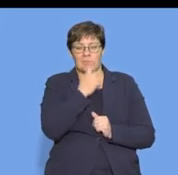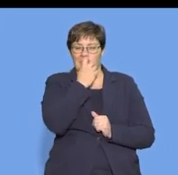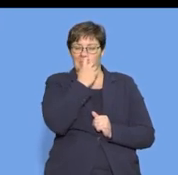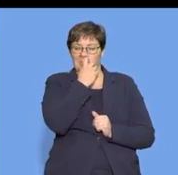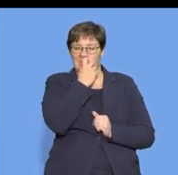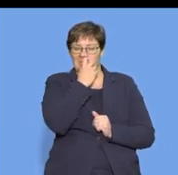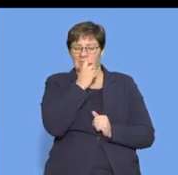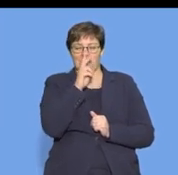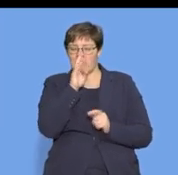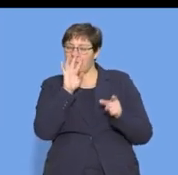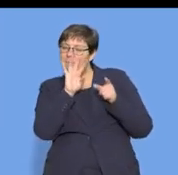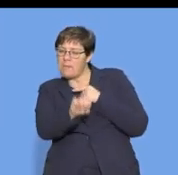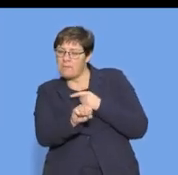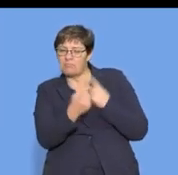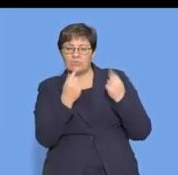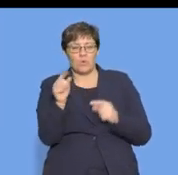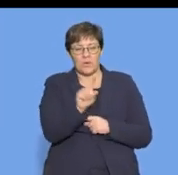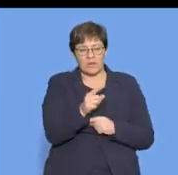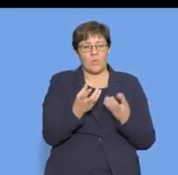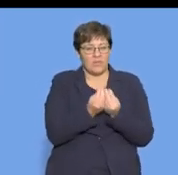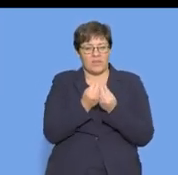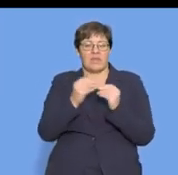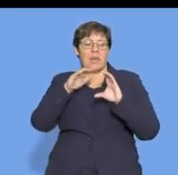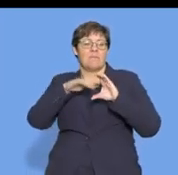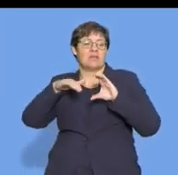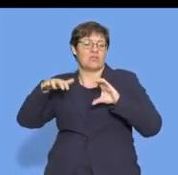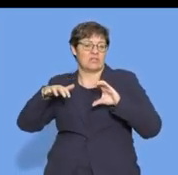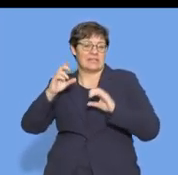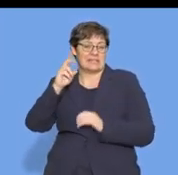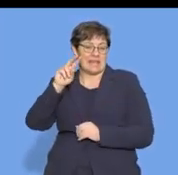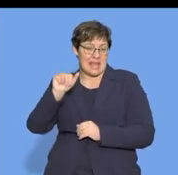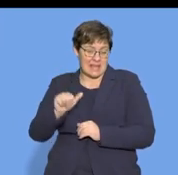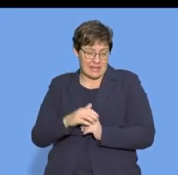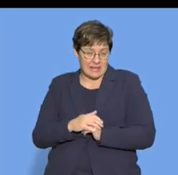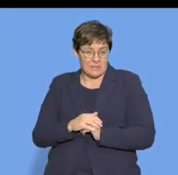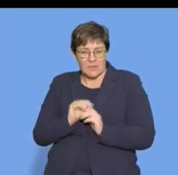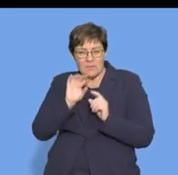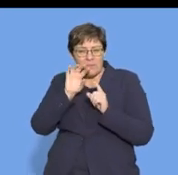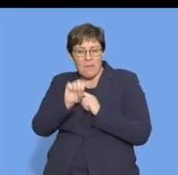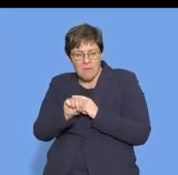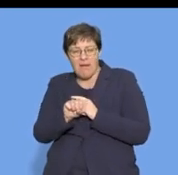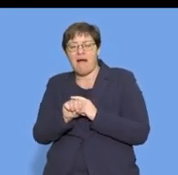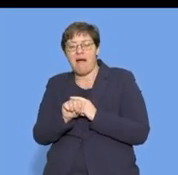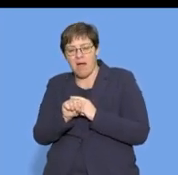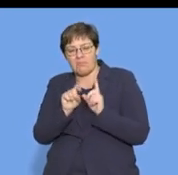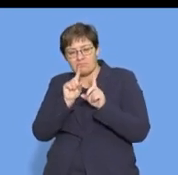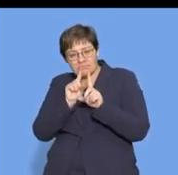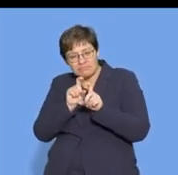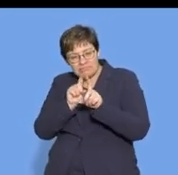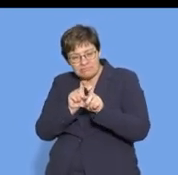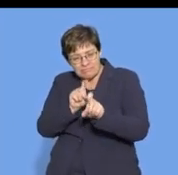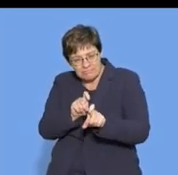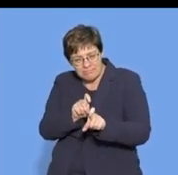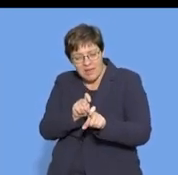If we have a look, what they've managed to do with the mitochondrial DNA, they've now discovered, or they've managed